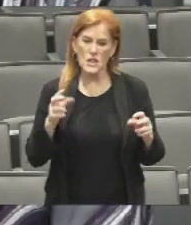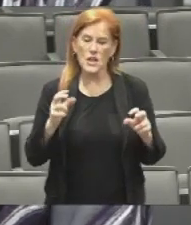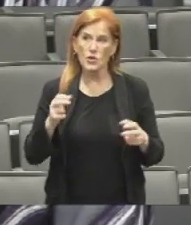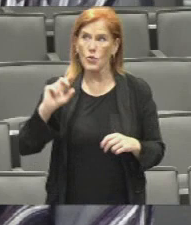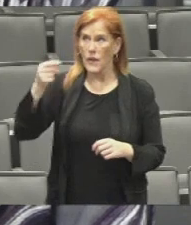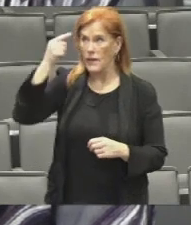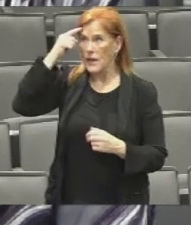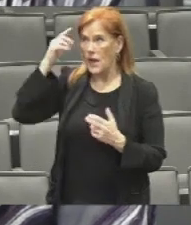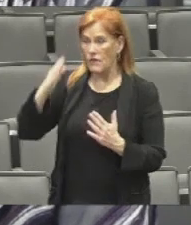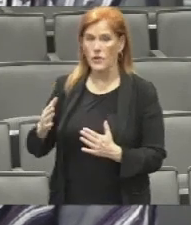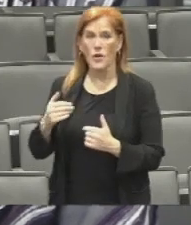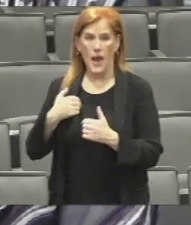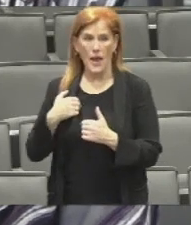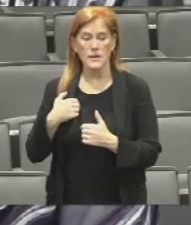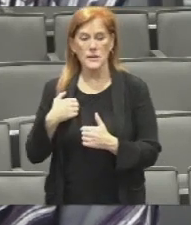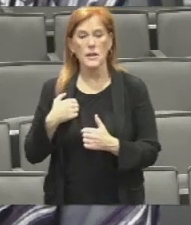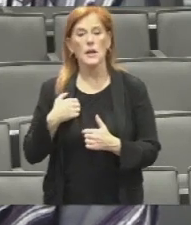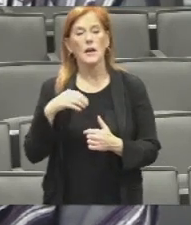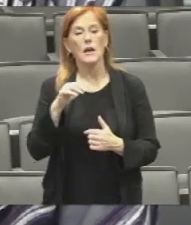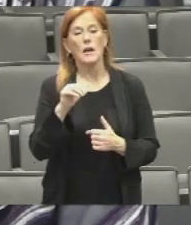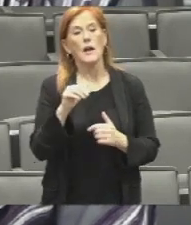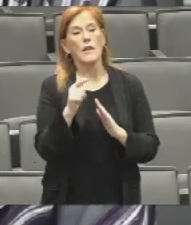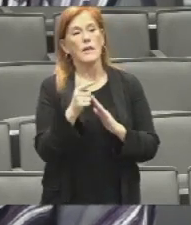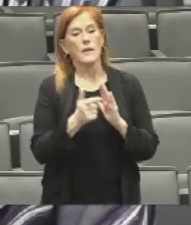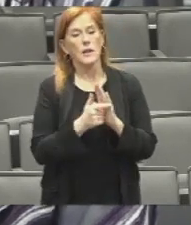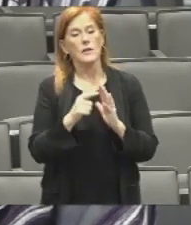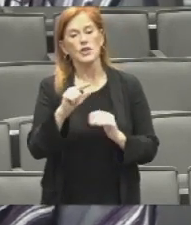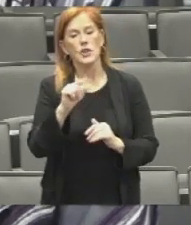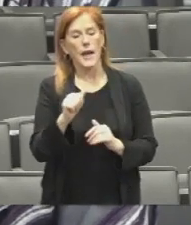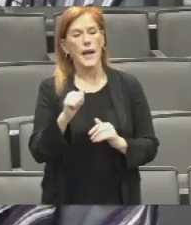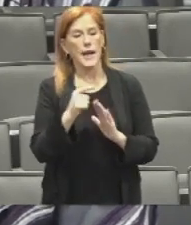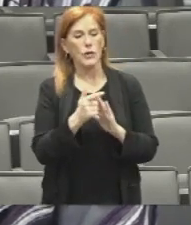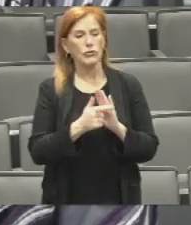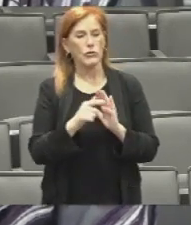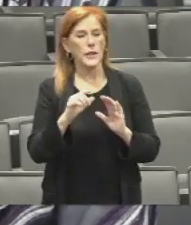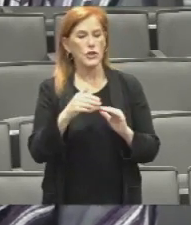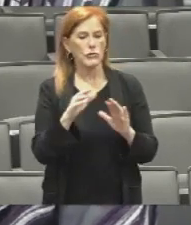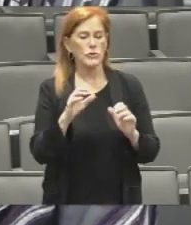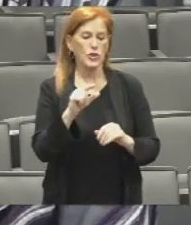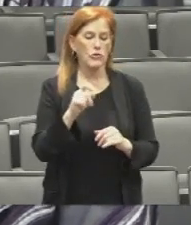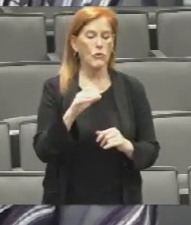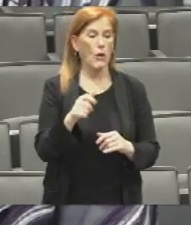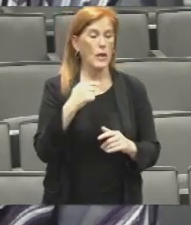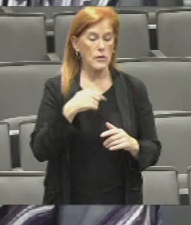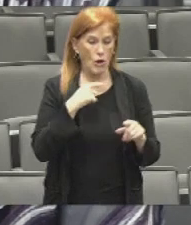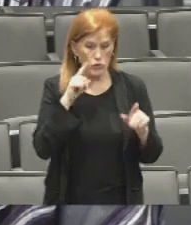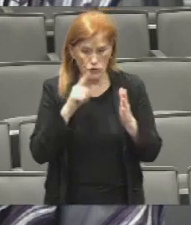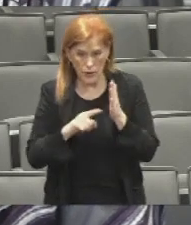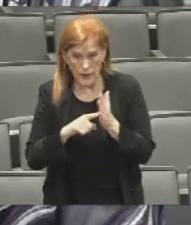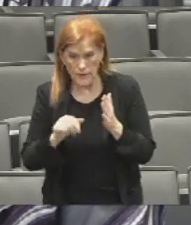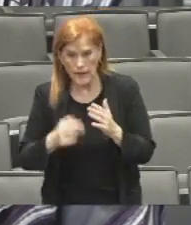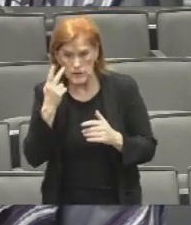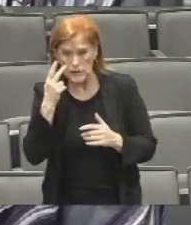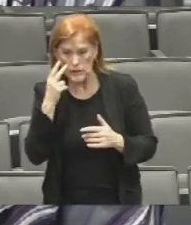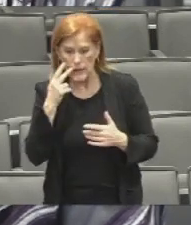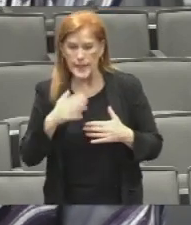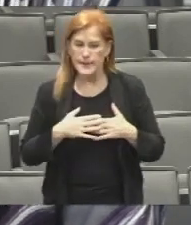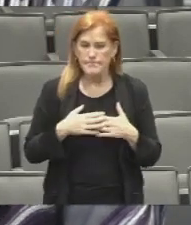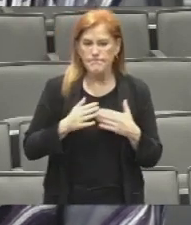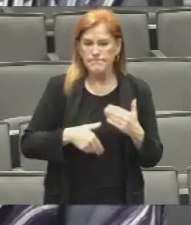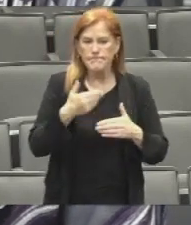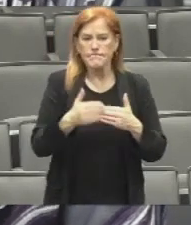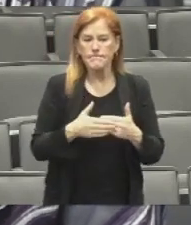state level. So the attorney general is looking into that issue as we are speaking right now to see what is really the next